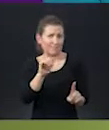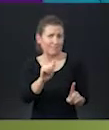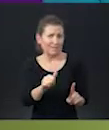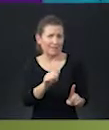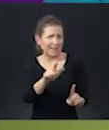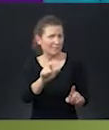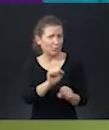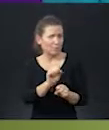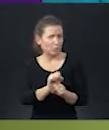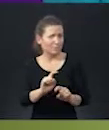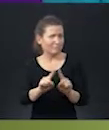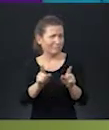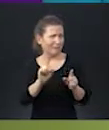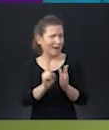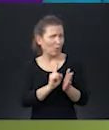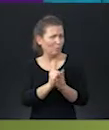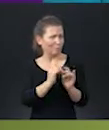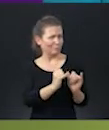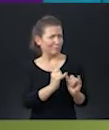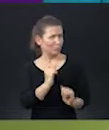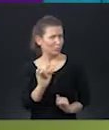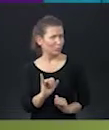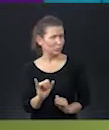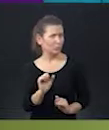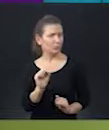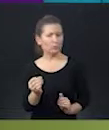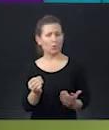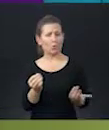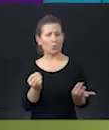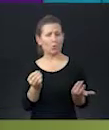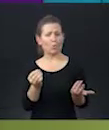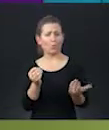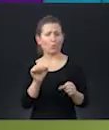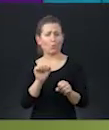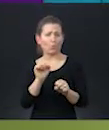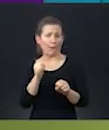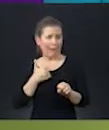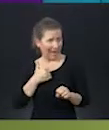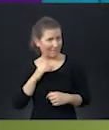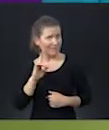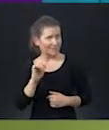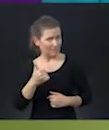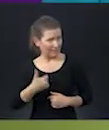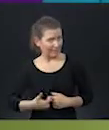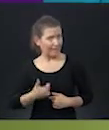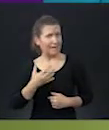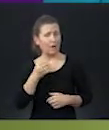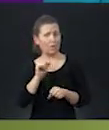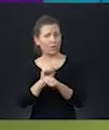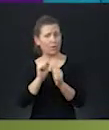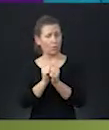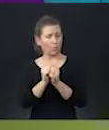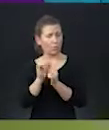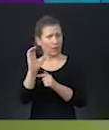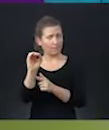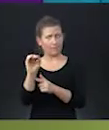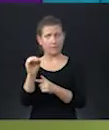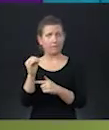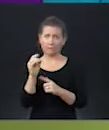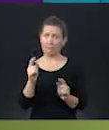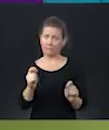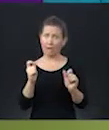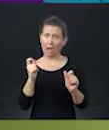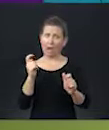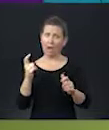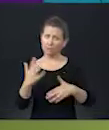disabilities have to work different hours. So to me, working with having a disability and working with a